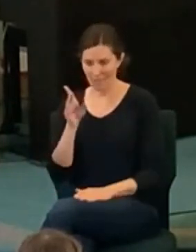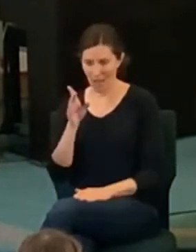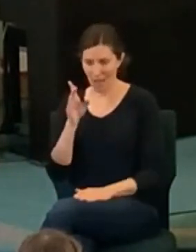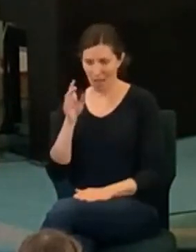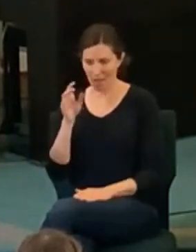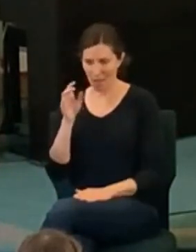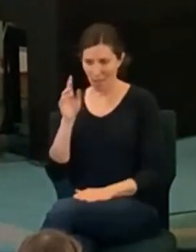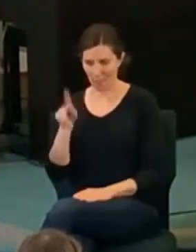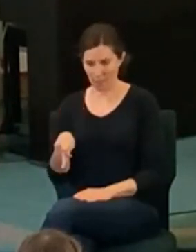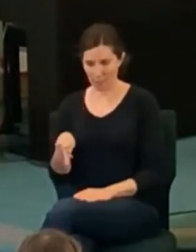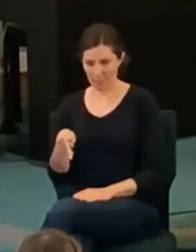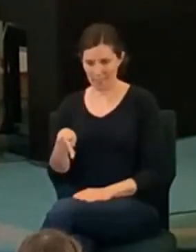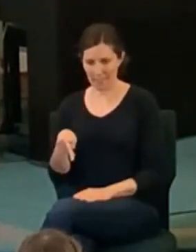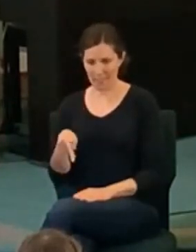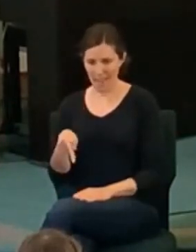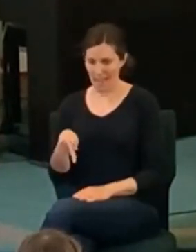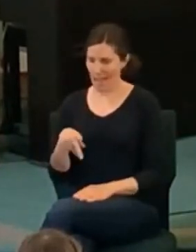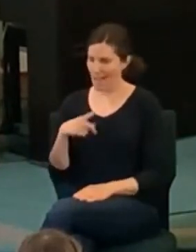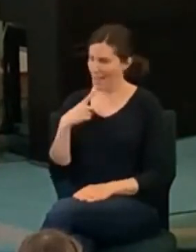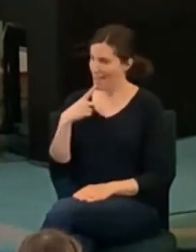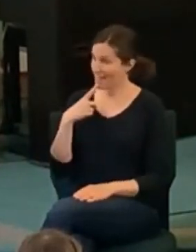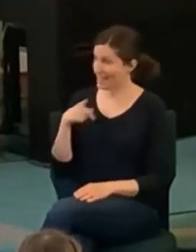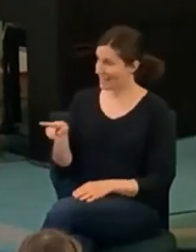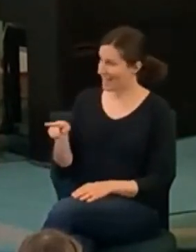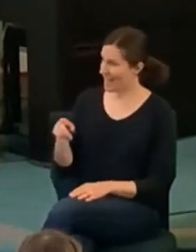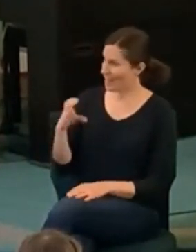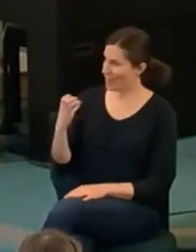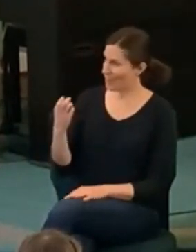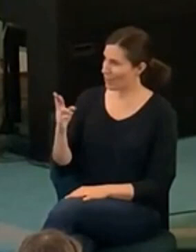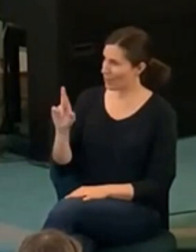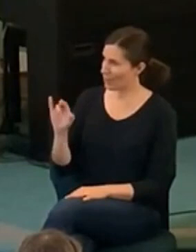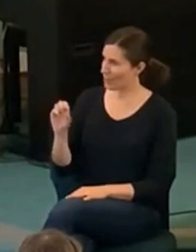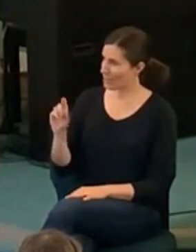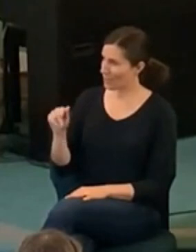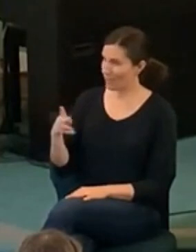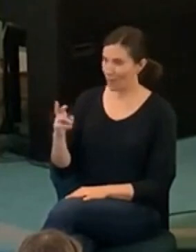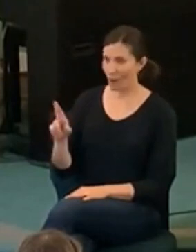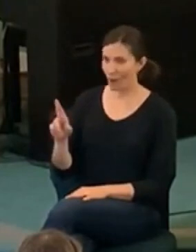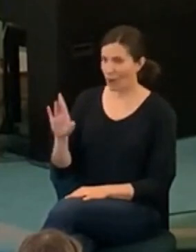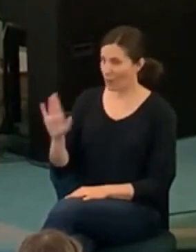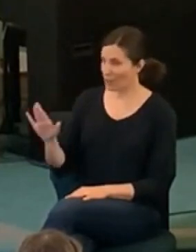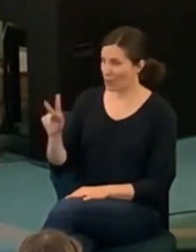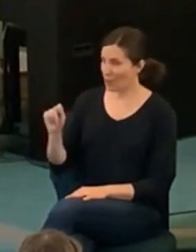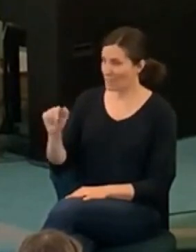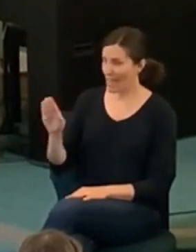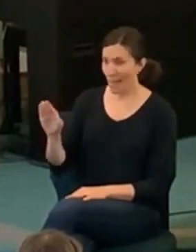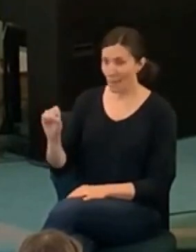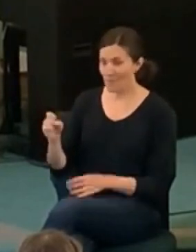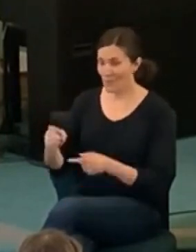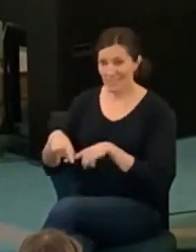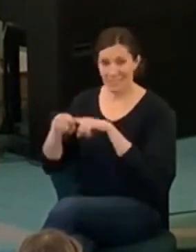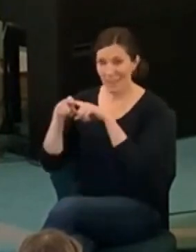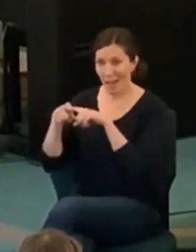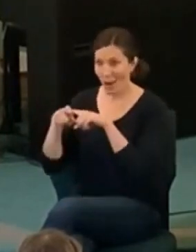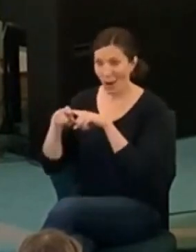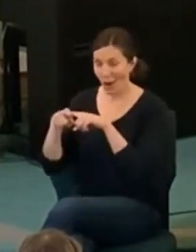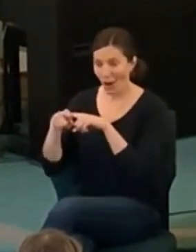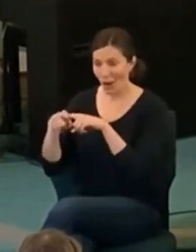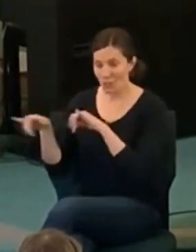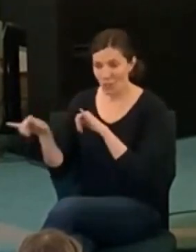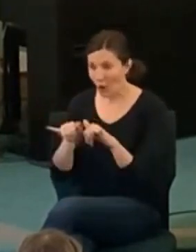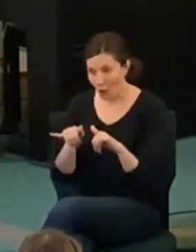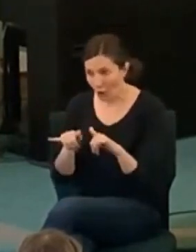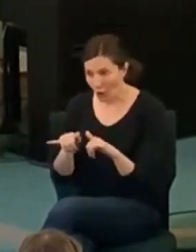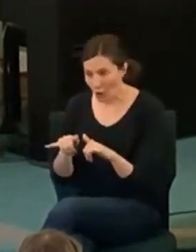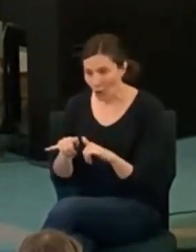oh, you know, I paid the bill, but I didn't put them on there. It's okay. I said, no, you got to put them on there. You're going to get pulled over. And I kind of made a big deal,